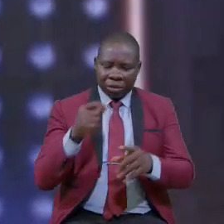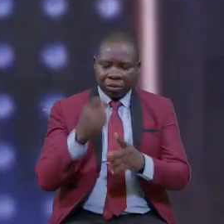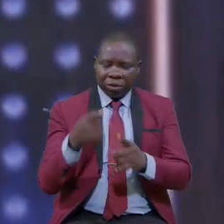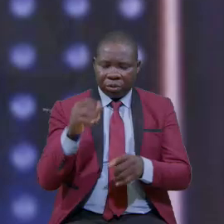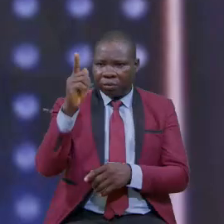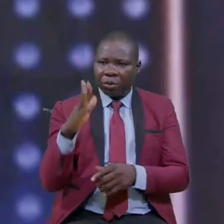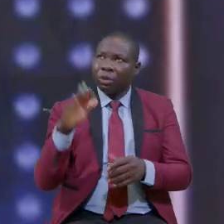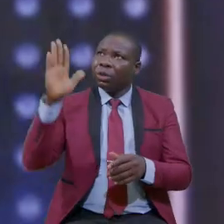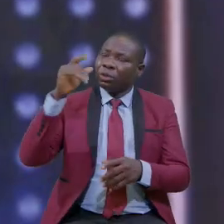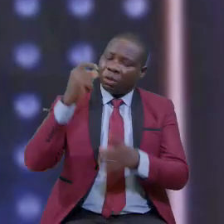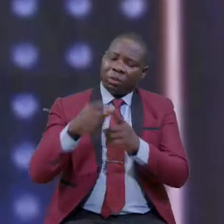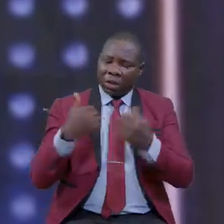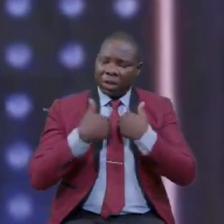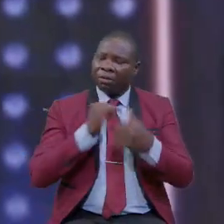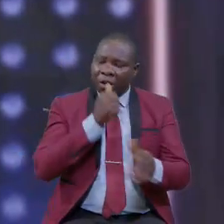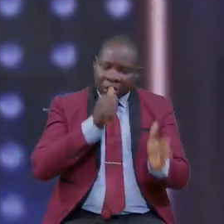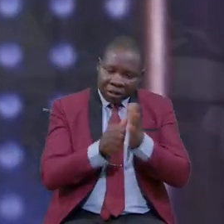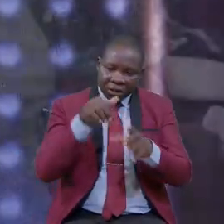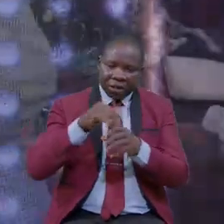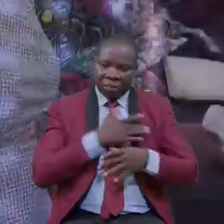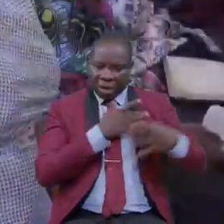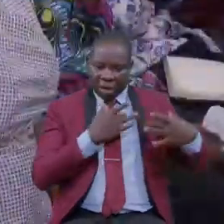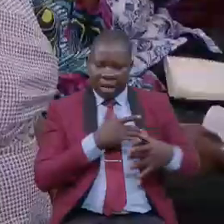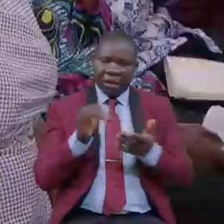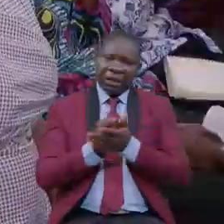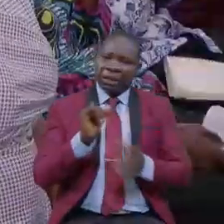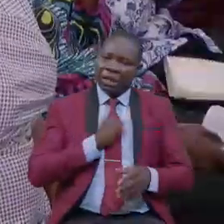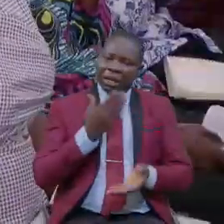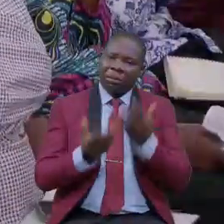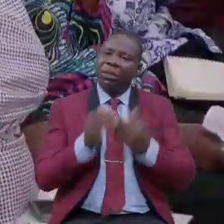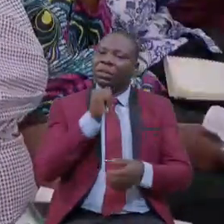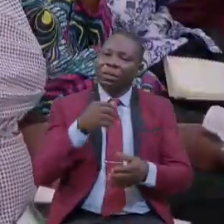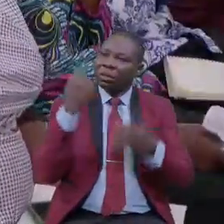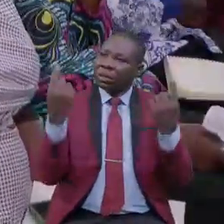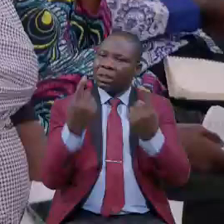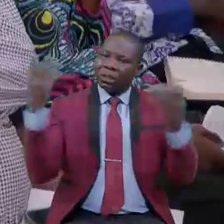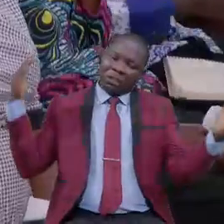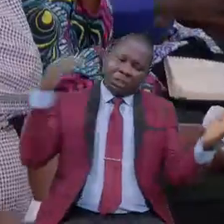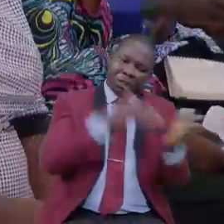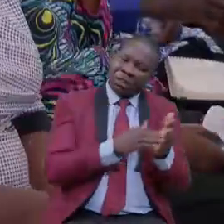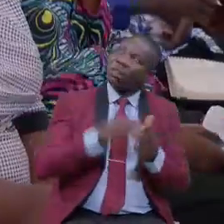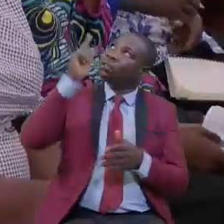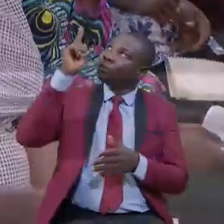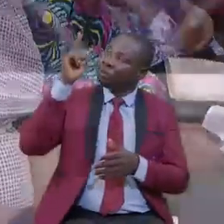I might not sin against thee look at verse